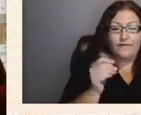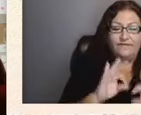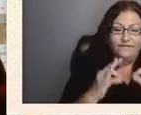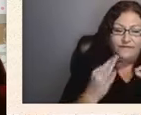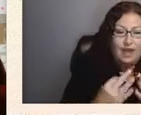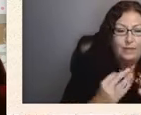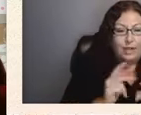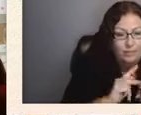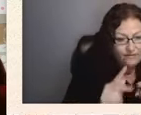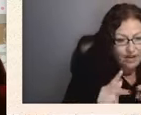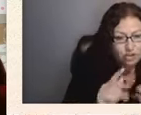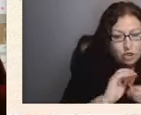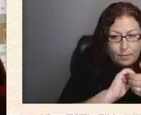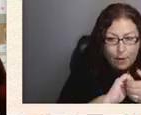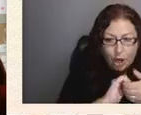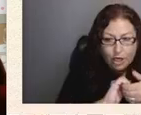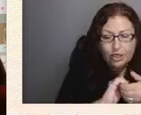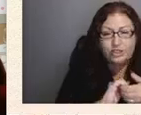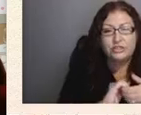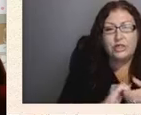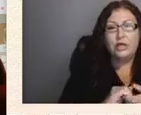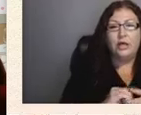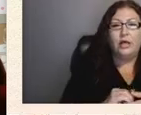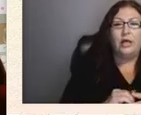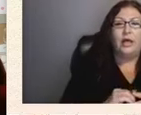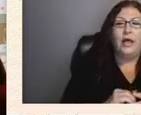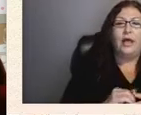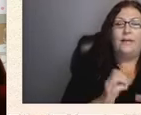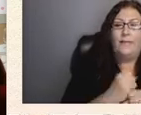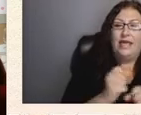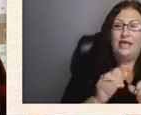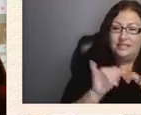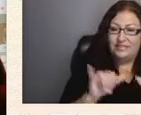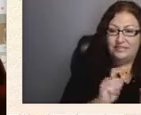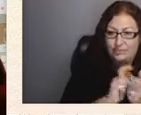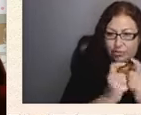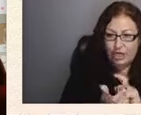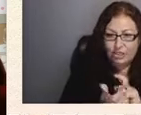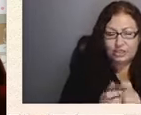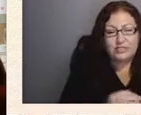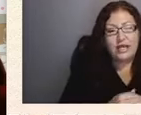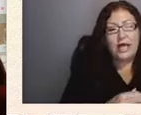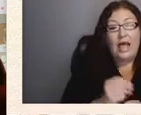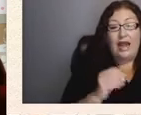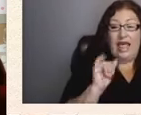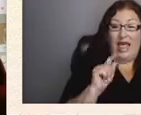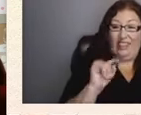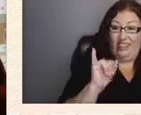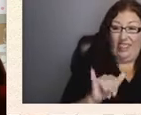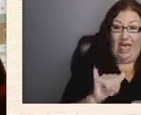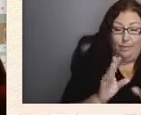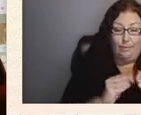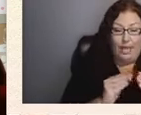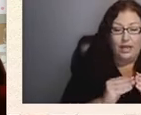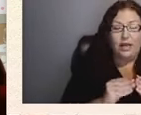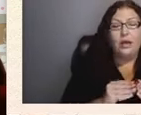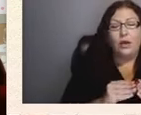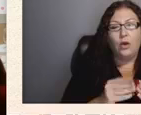professional partners in bringing about systems change. And at that meeting, we